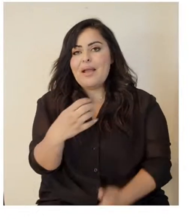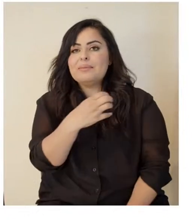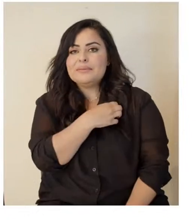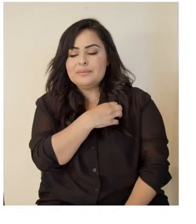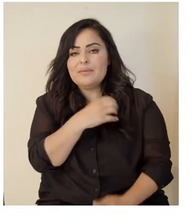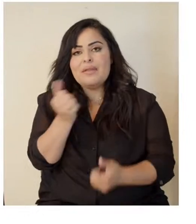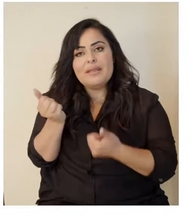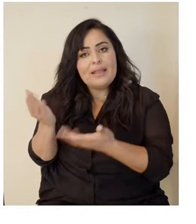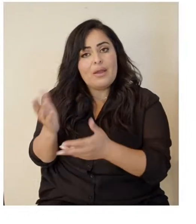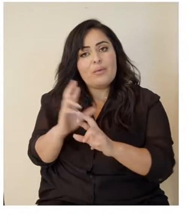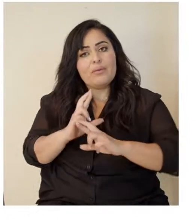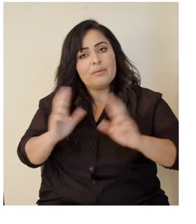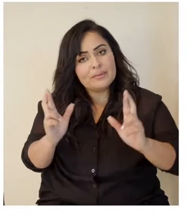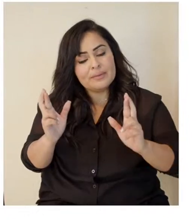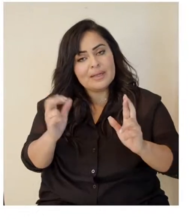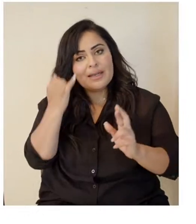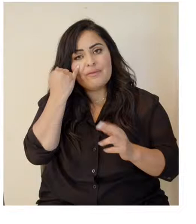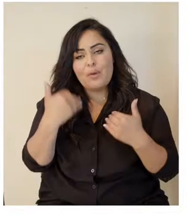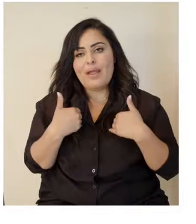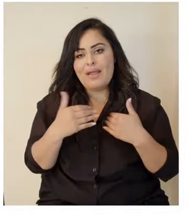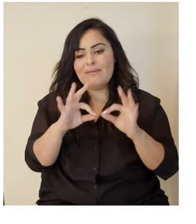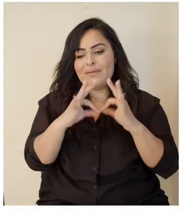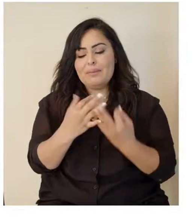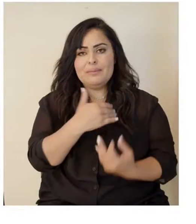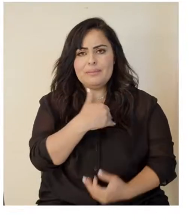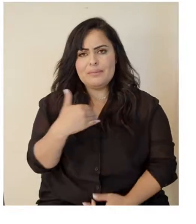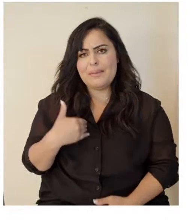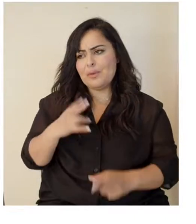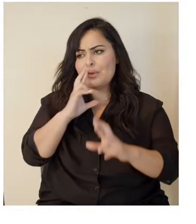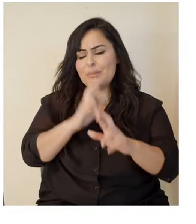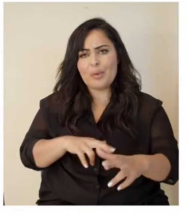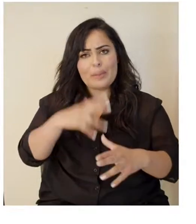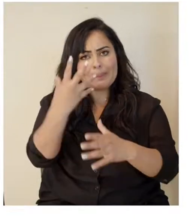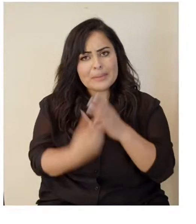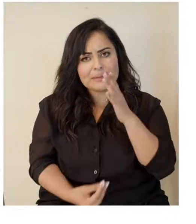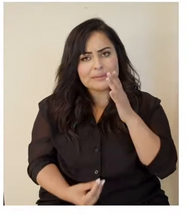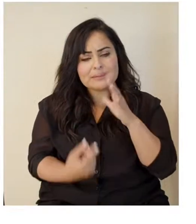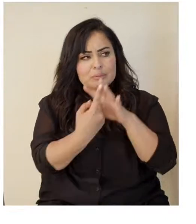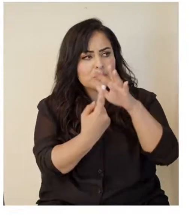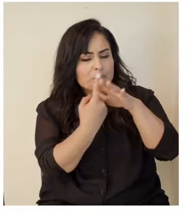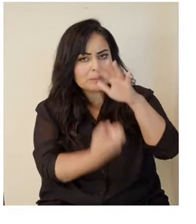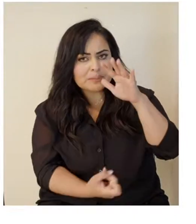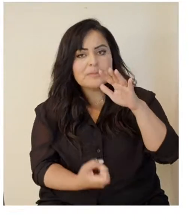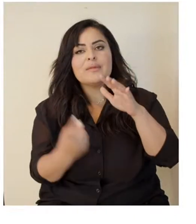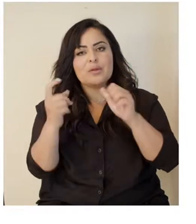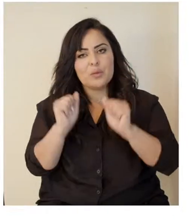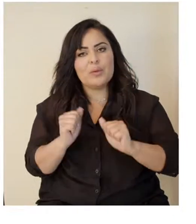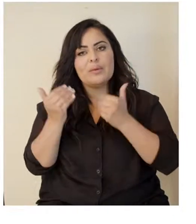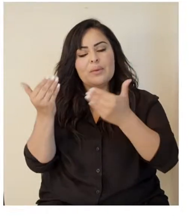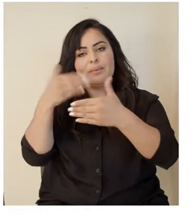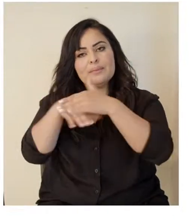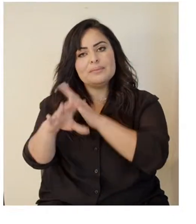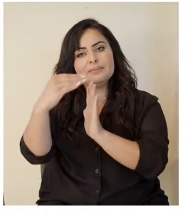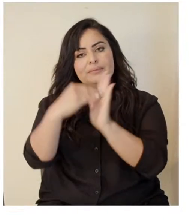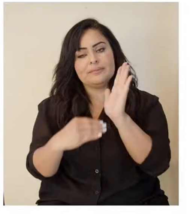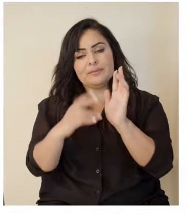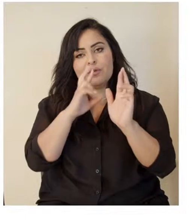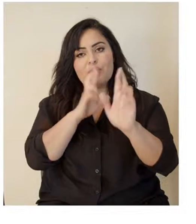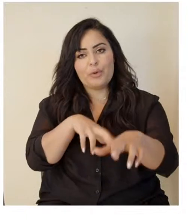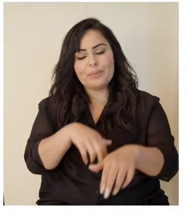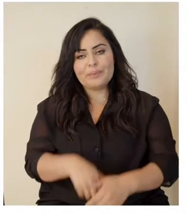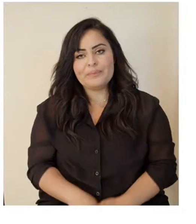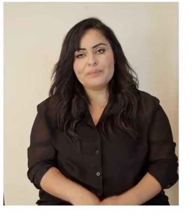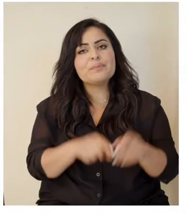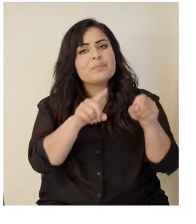have family members you want to report missing, you can certainly do it in that area. There's